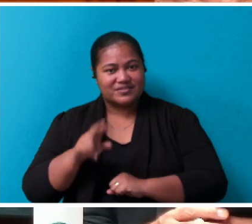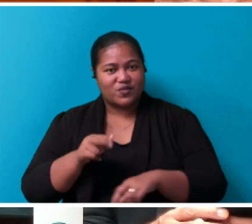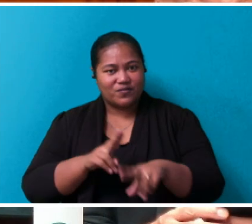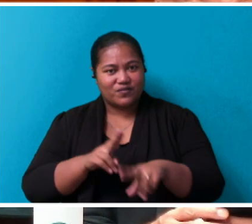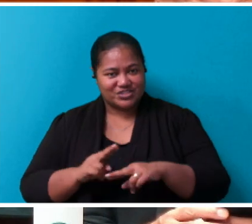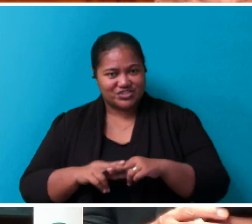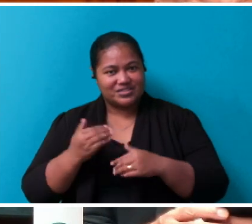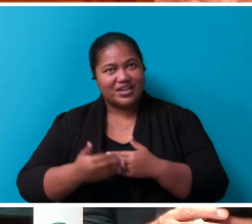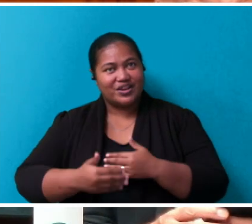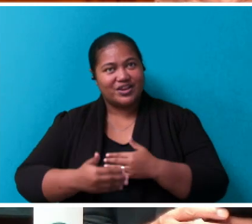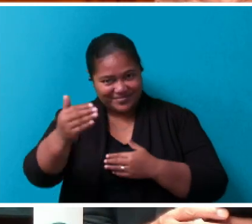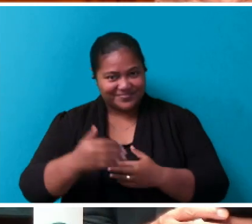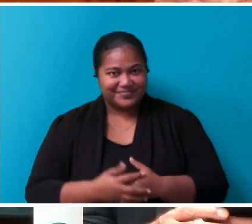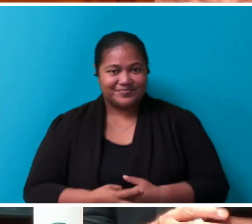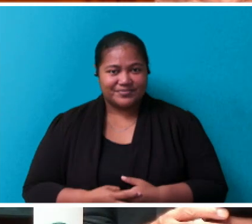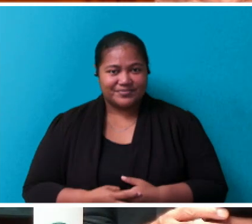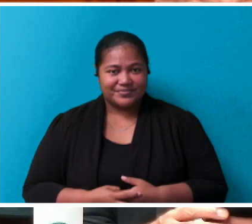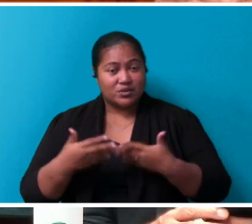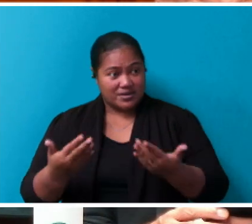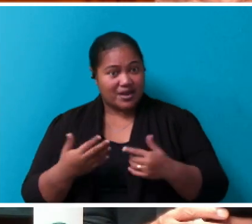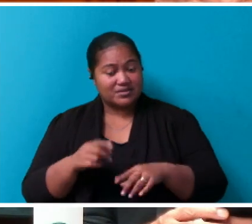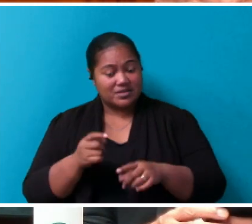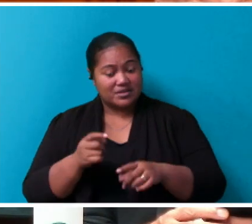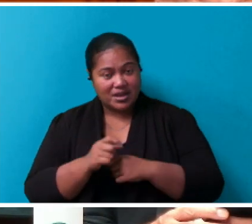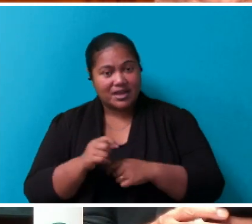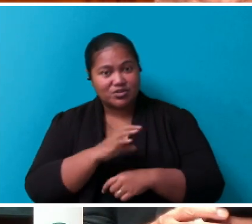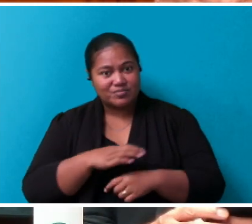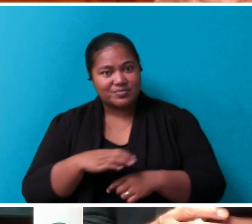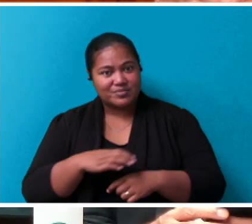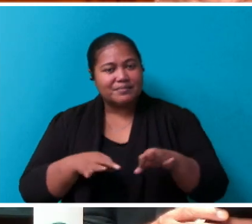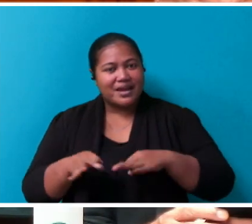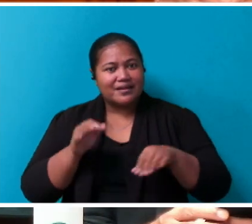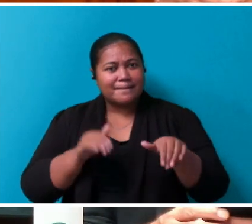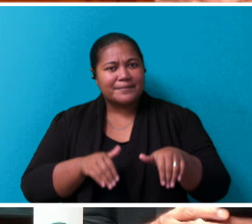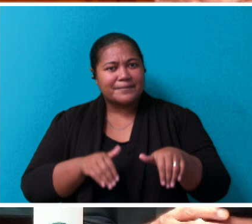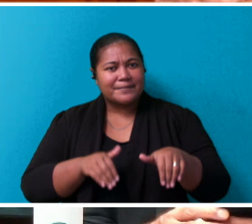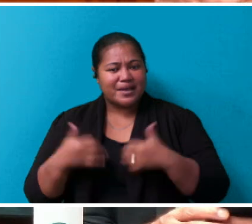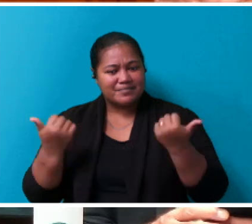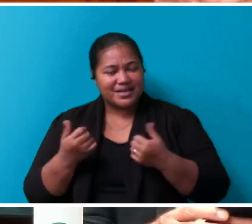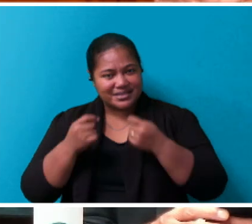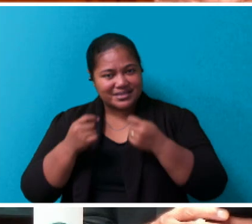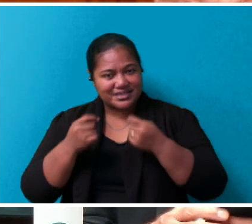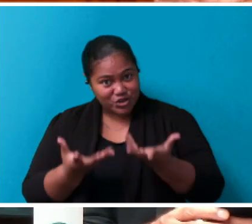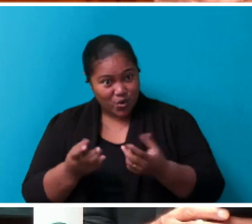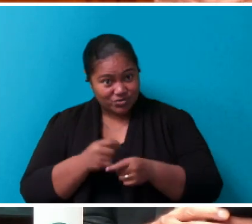Looking ahead, the Trade Commission has plans to participate in a number of trade shows